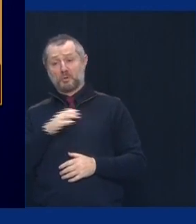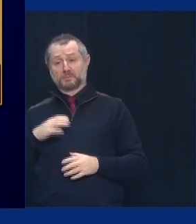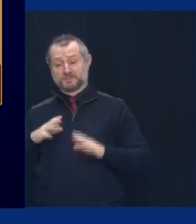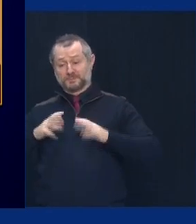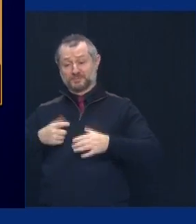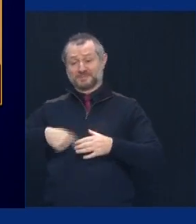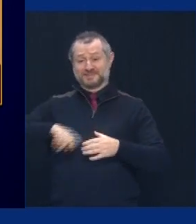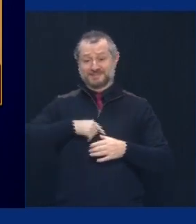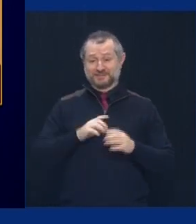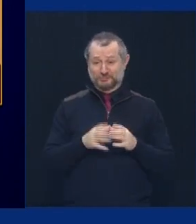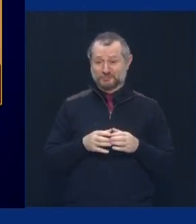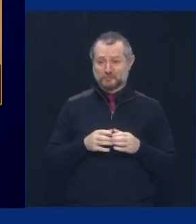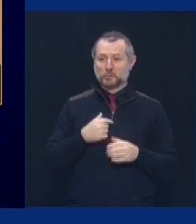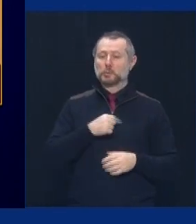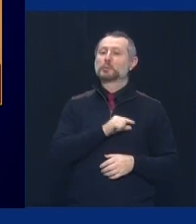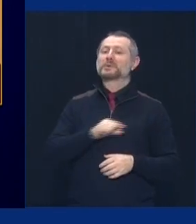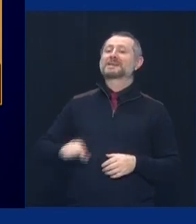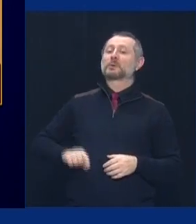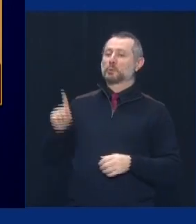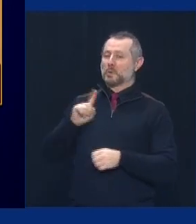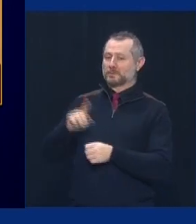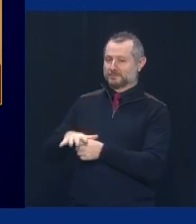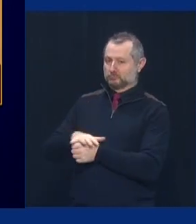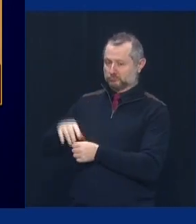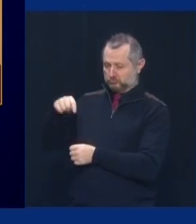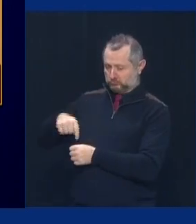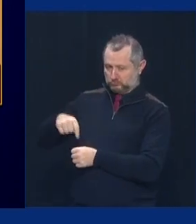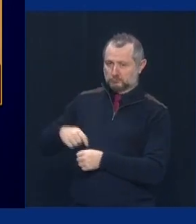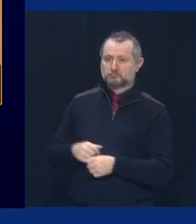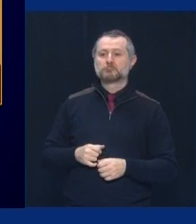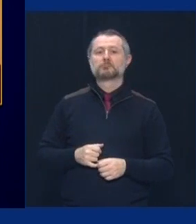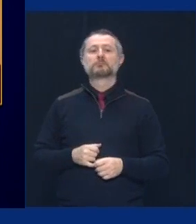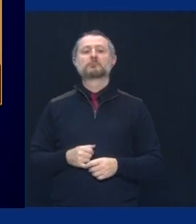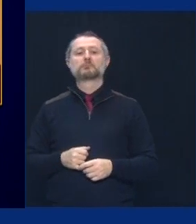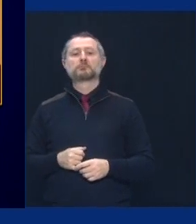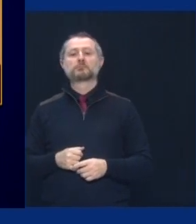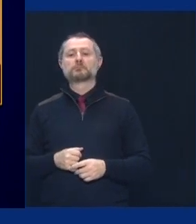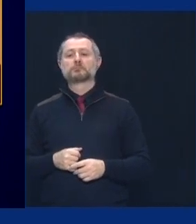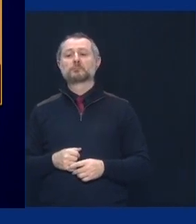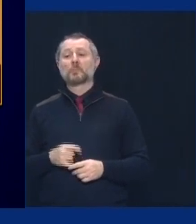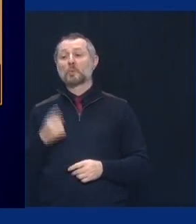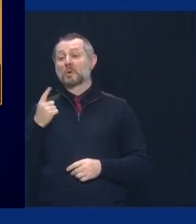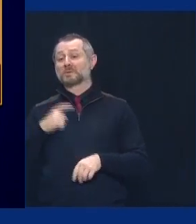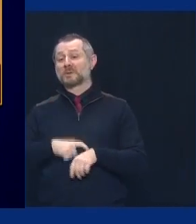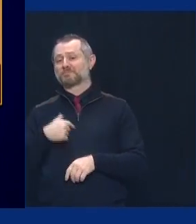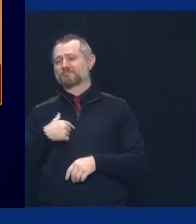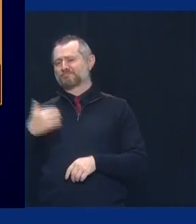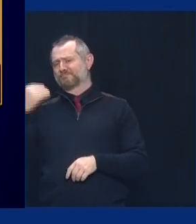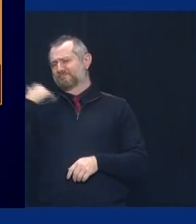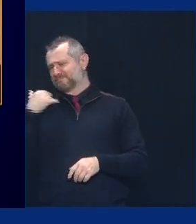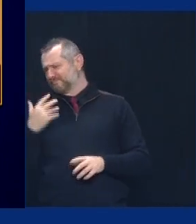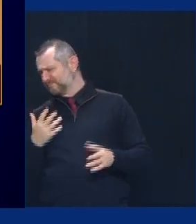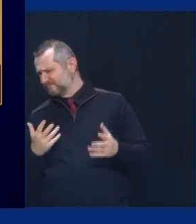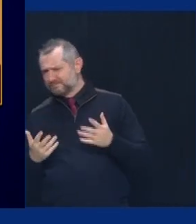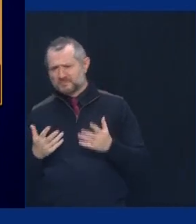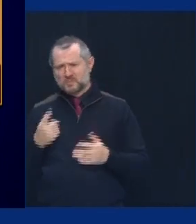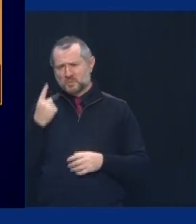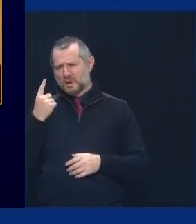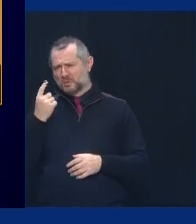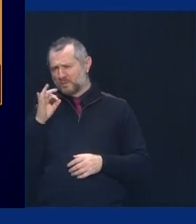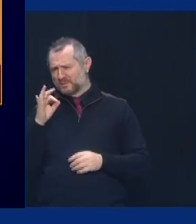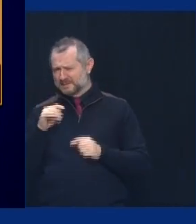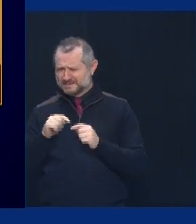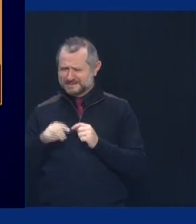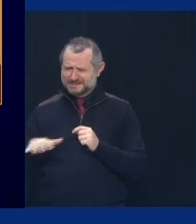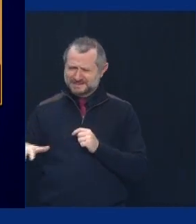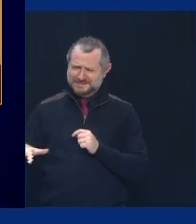in Queens, New York. We were at one point a few months ago, one of the epicenters